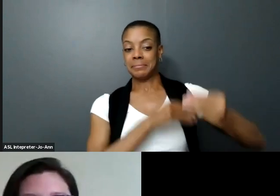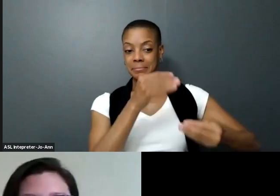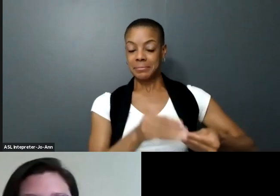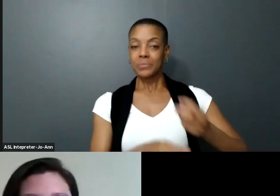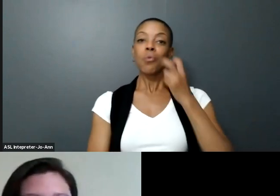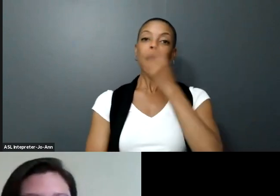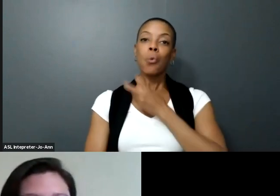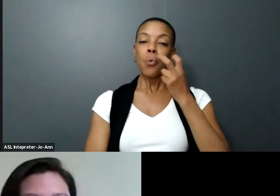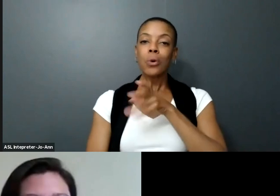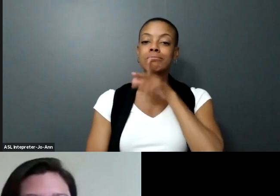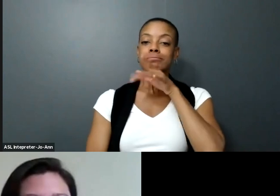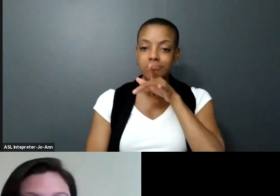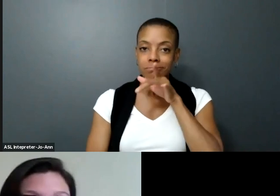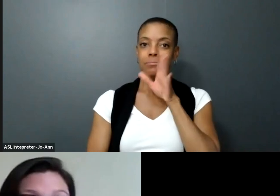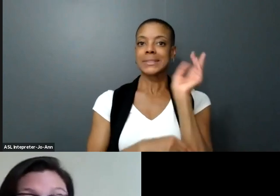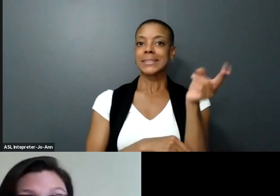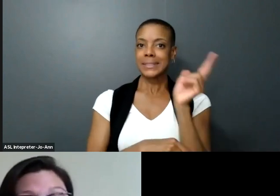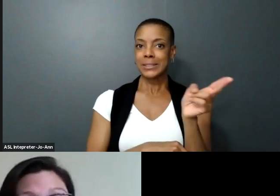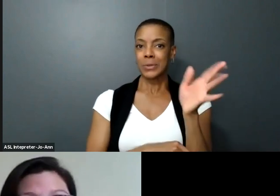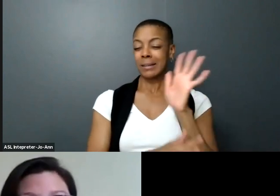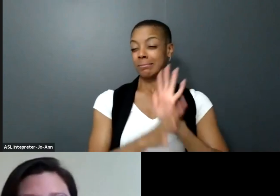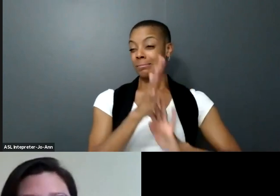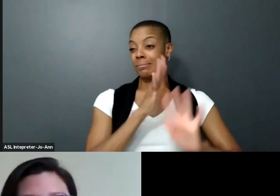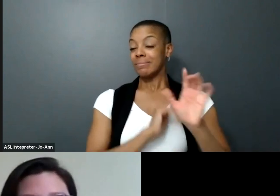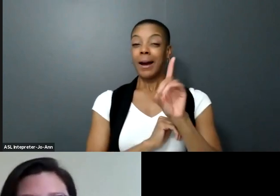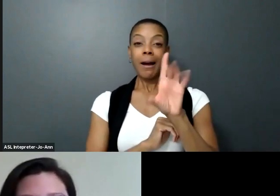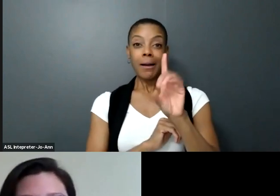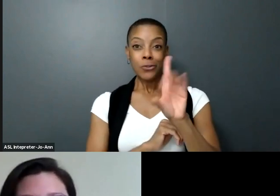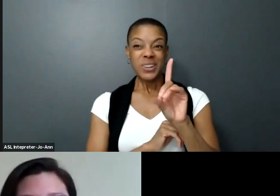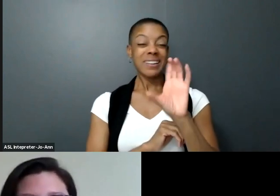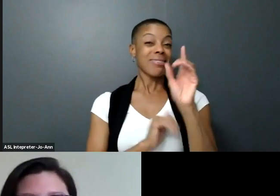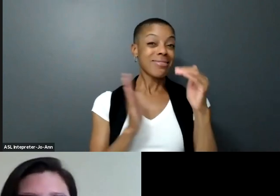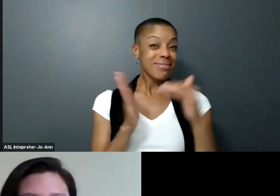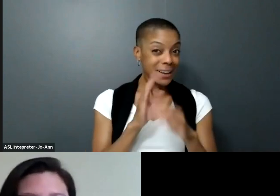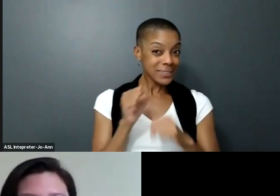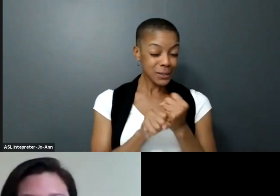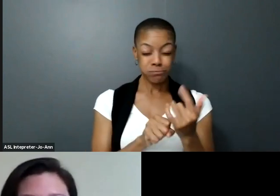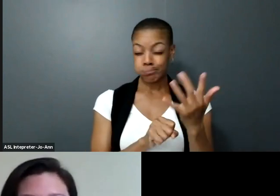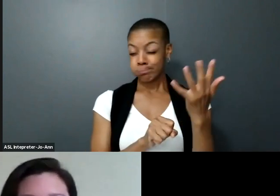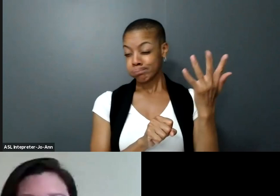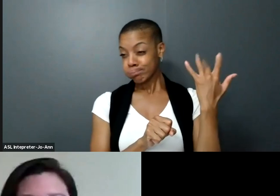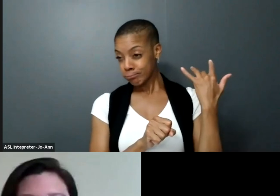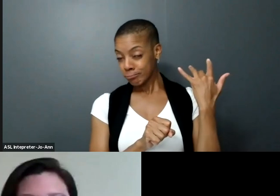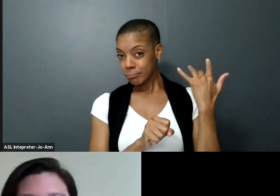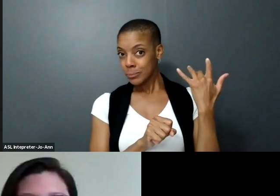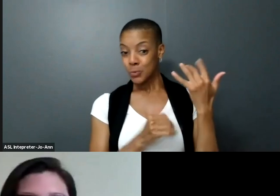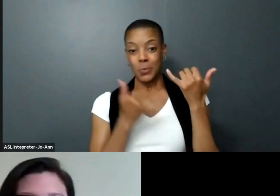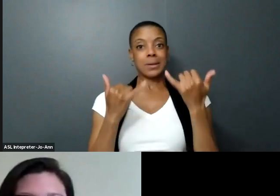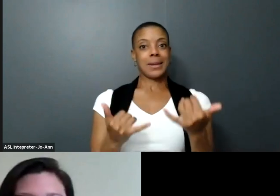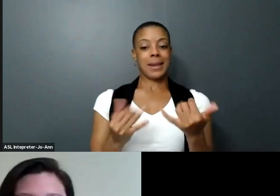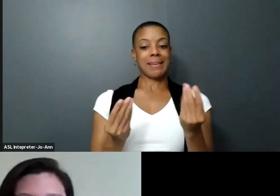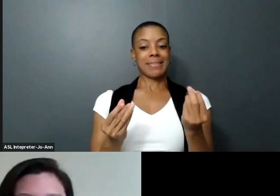our people dating back hundreds and often thousands of years. So when we have the land acknowledgement, we